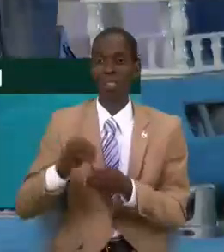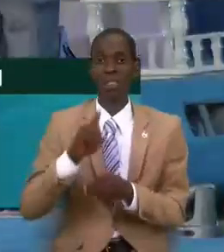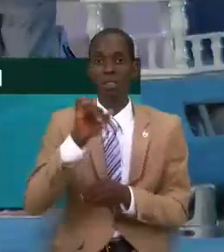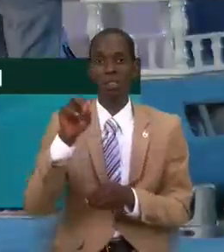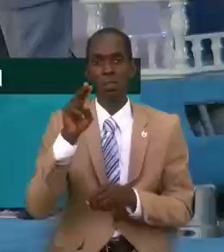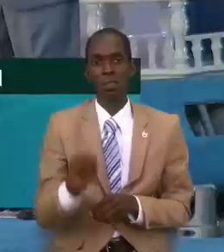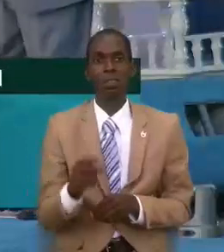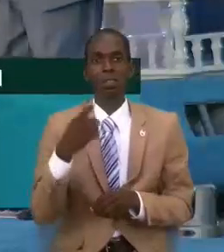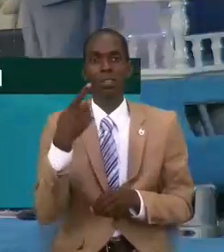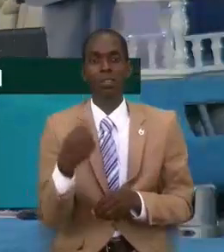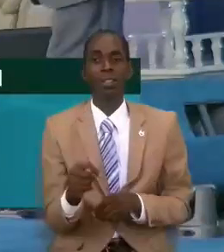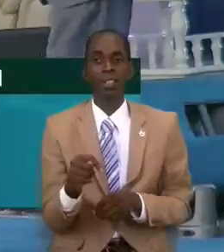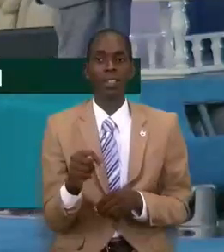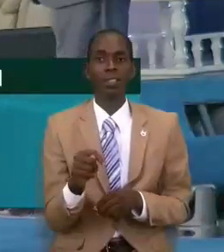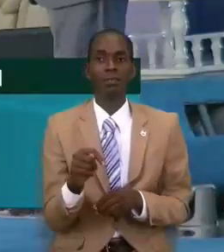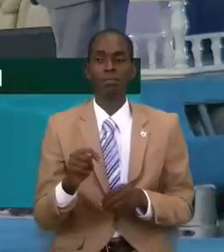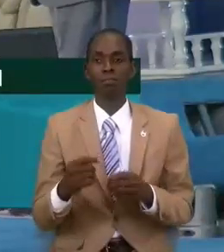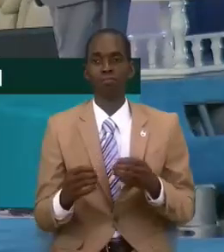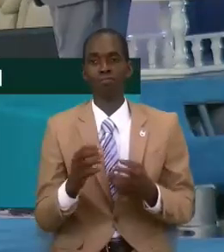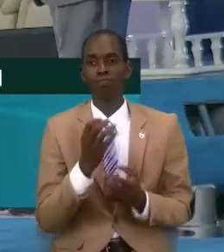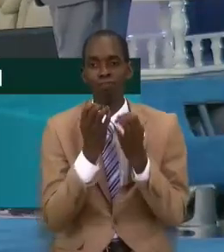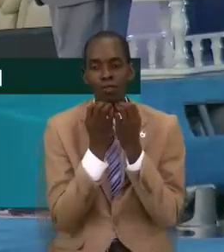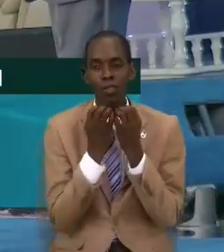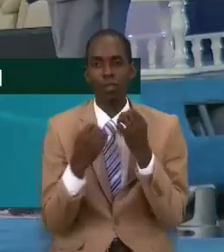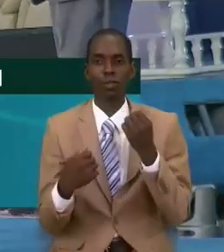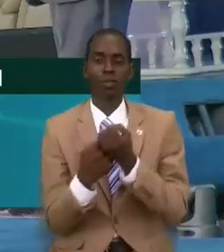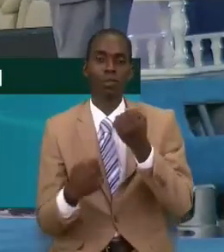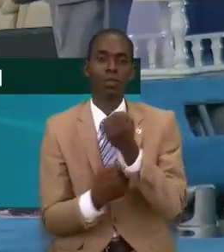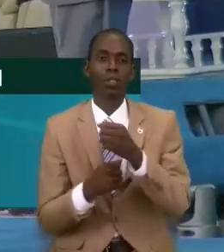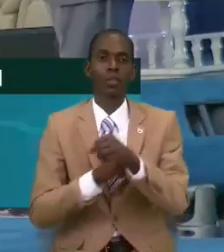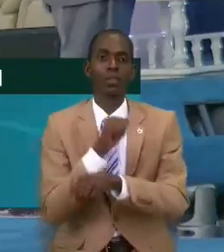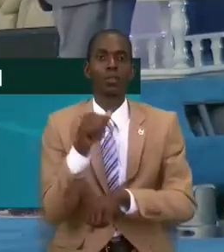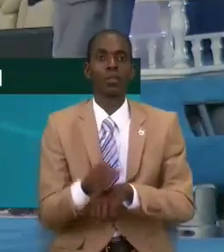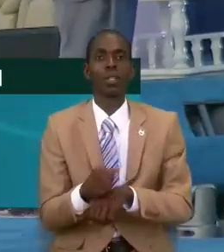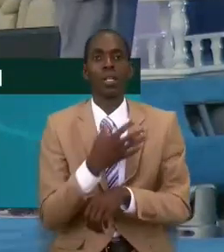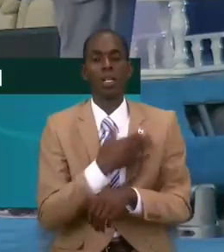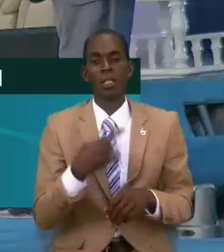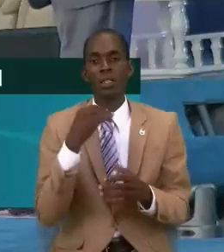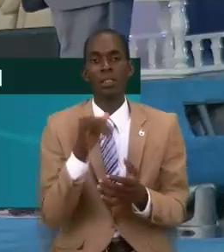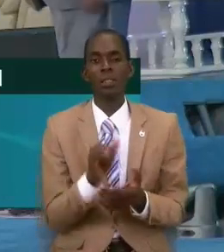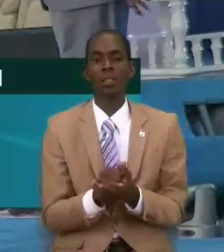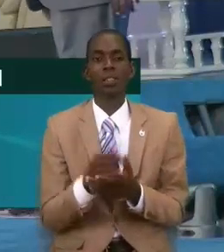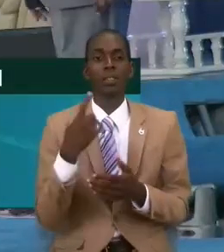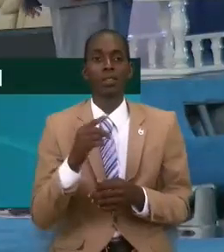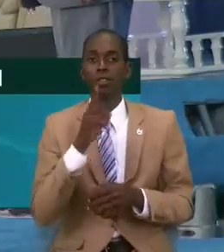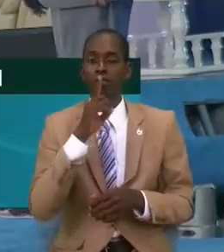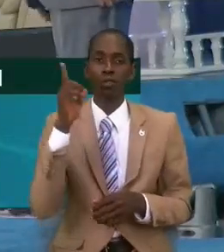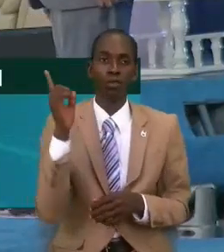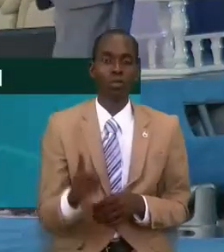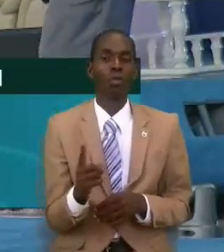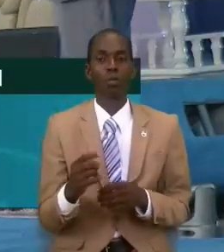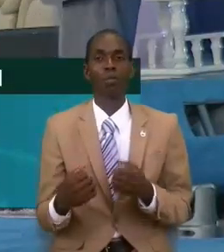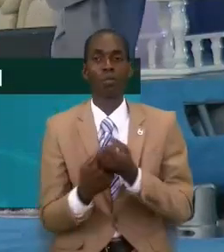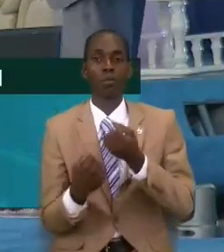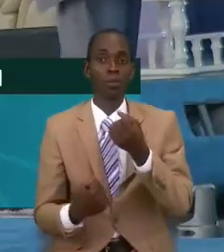precious cornerstone. And it says, a sure foundation. He that believeth shall not make